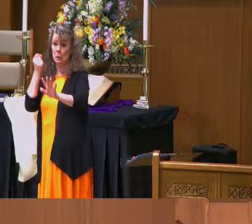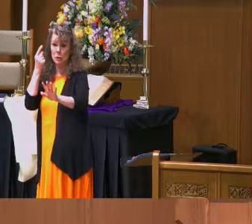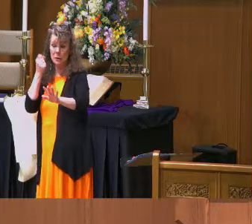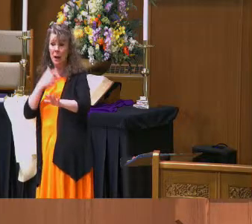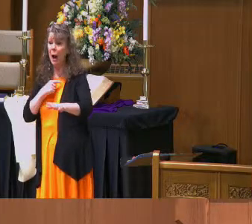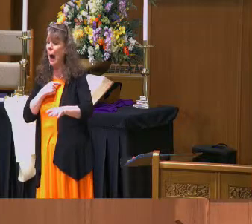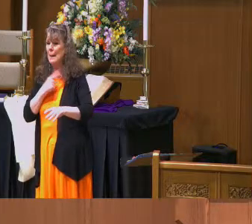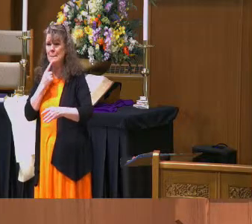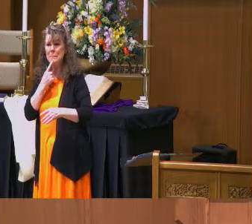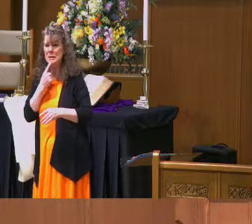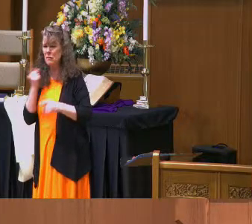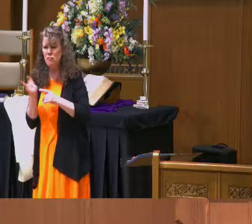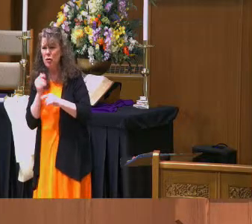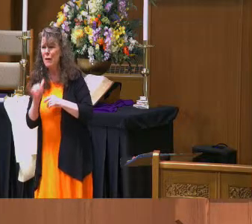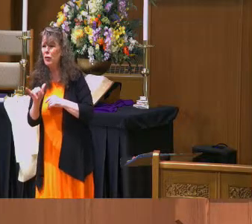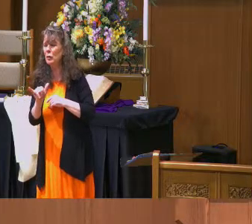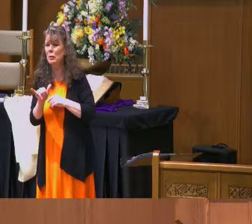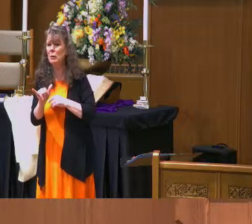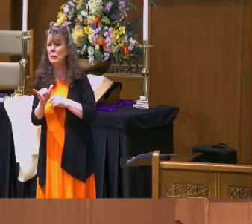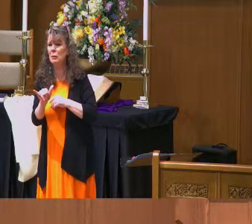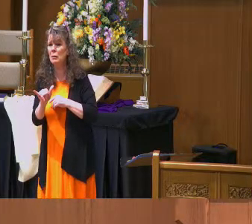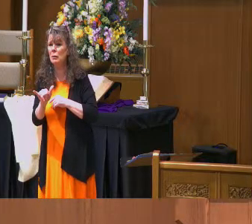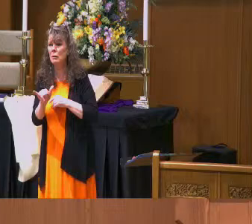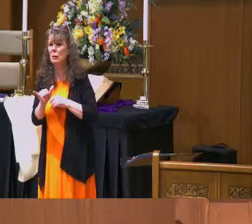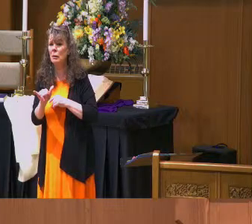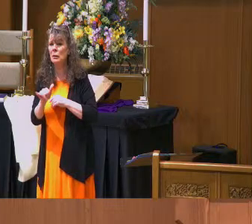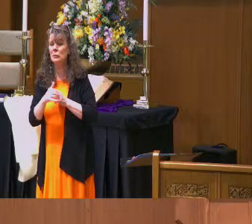him forever.